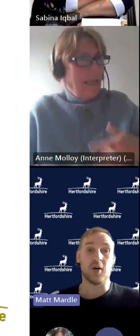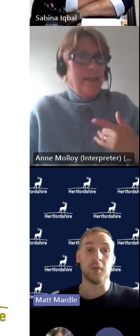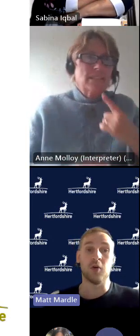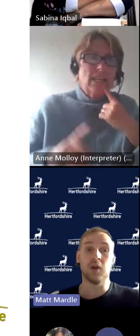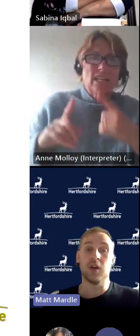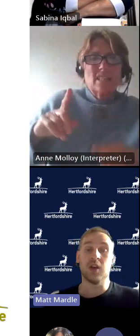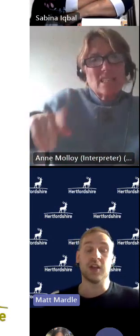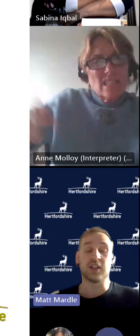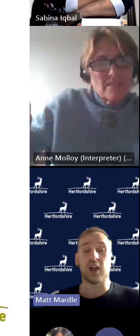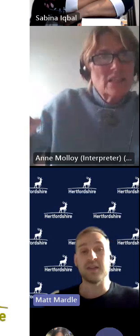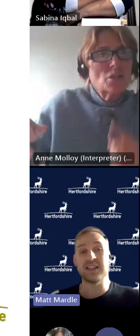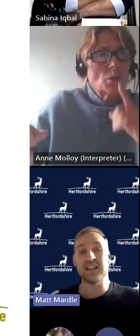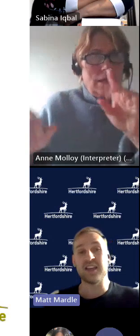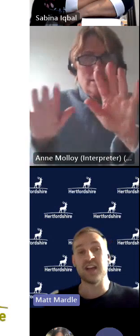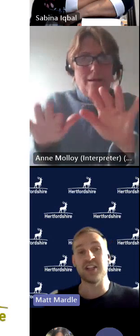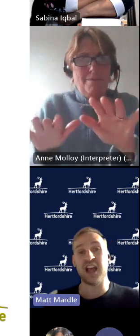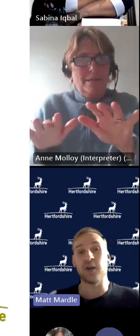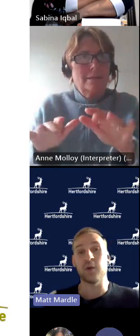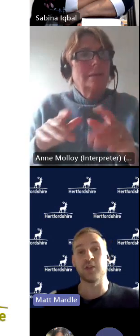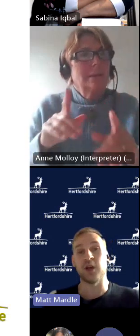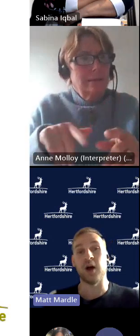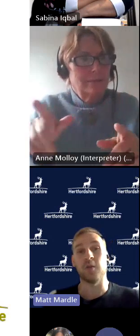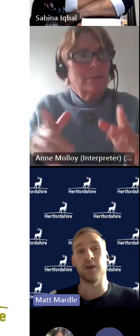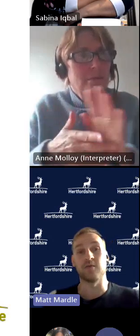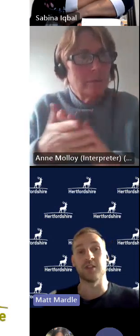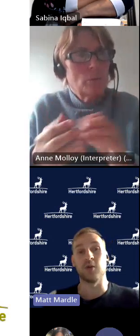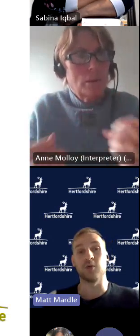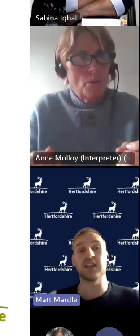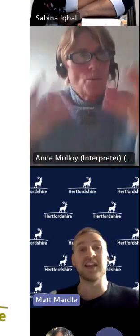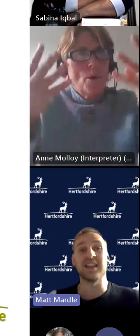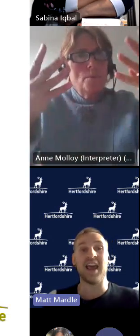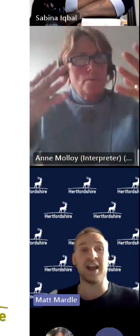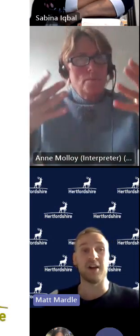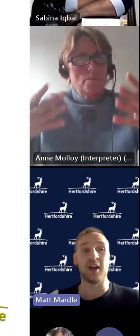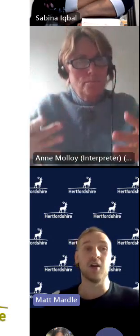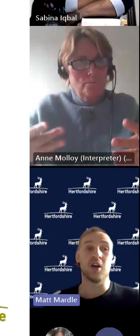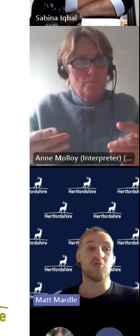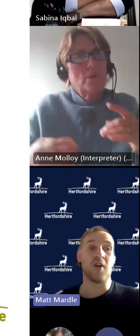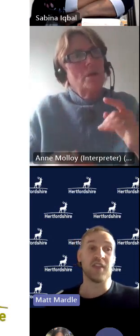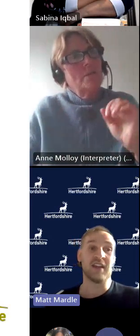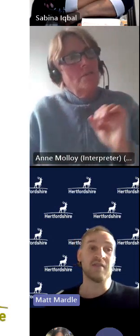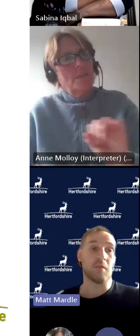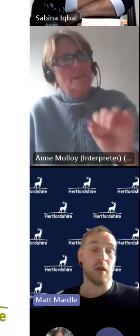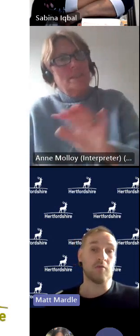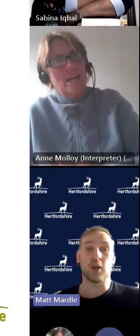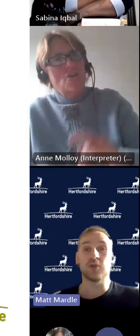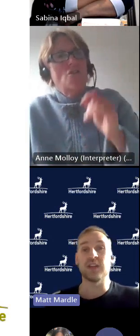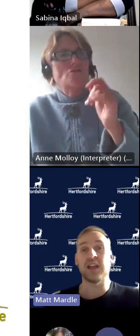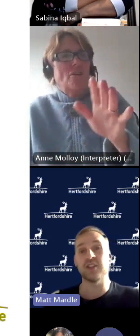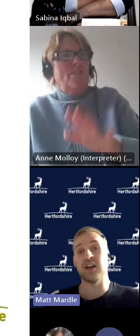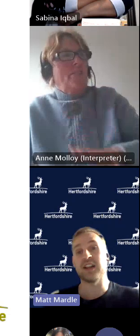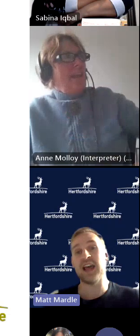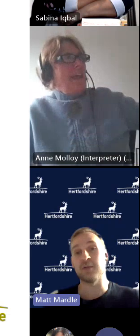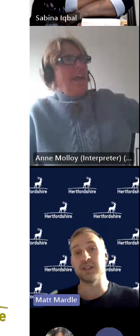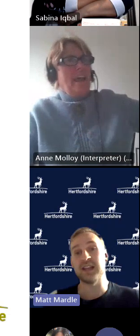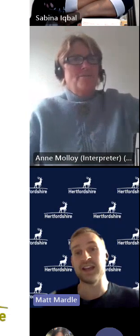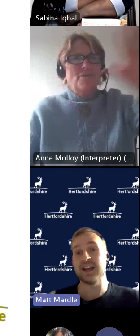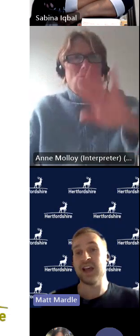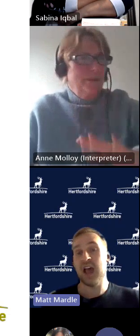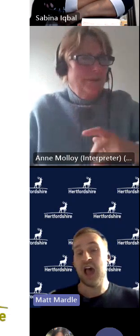for example, you can type in Stevenage and it will show up with results in that area rather than results on the other side